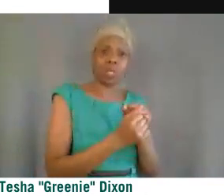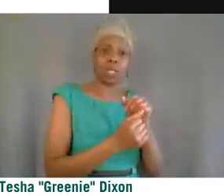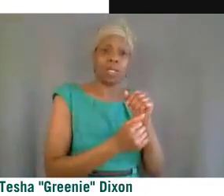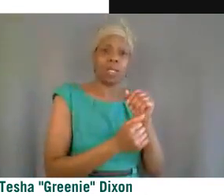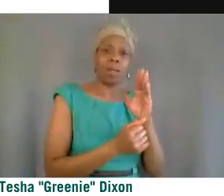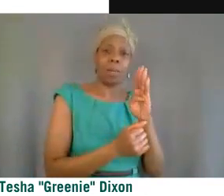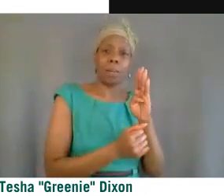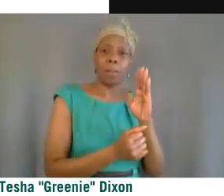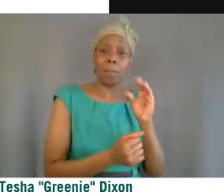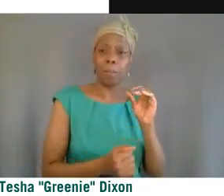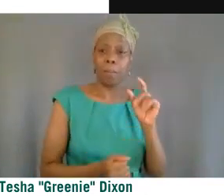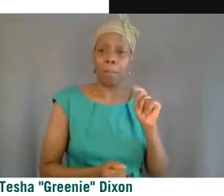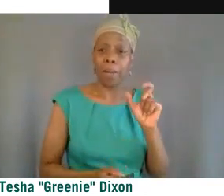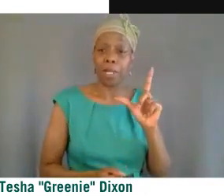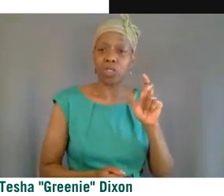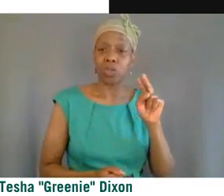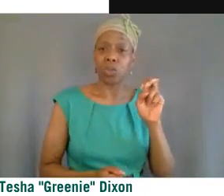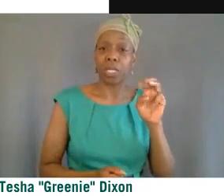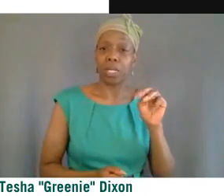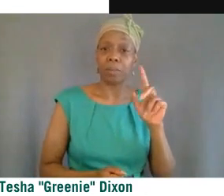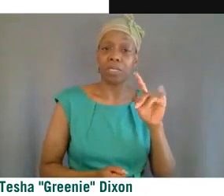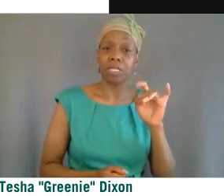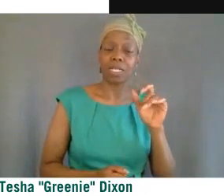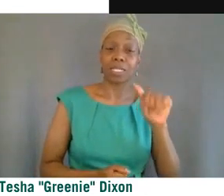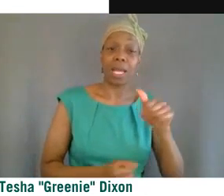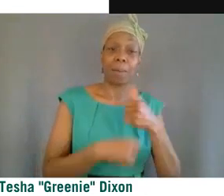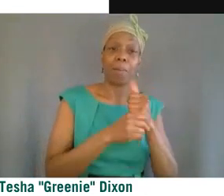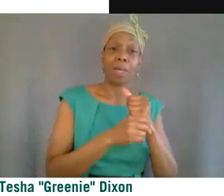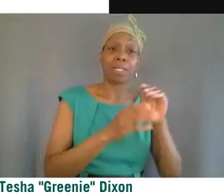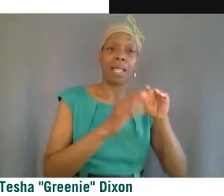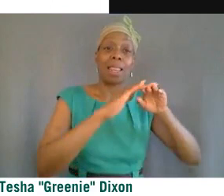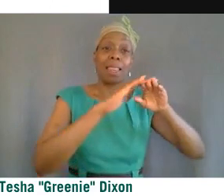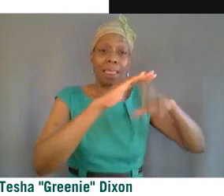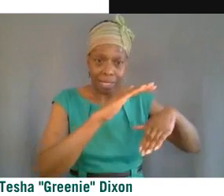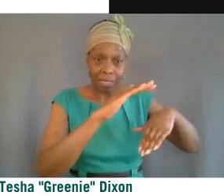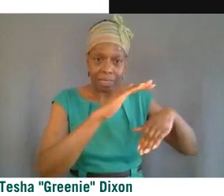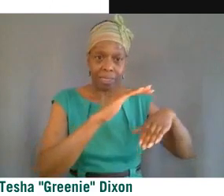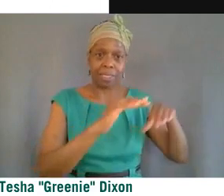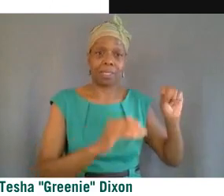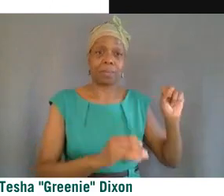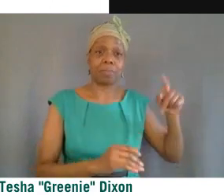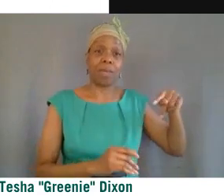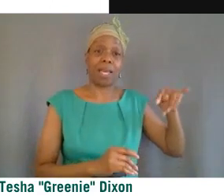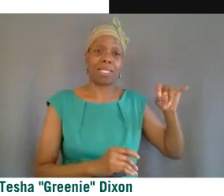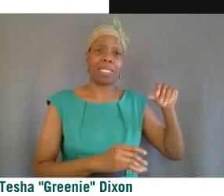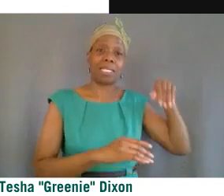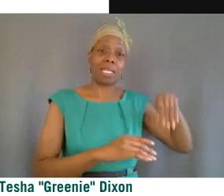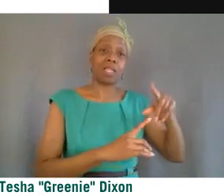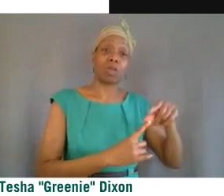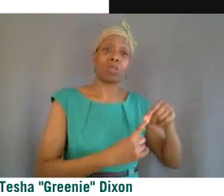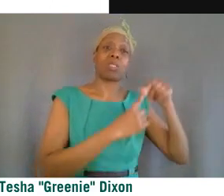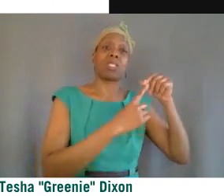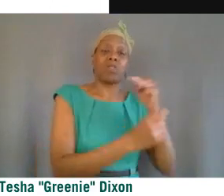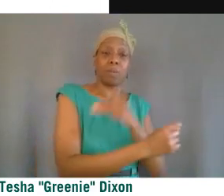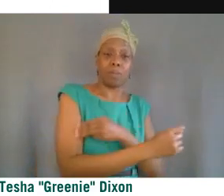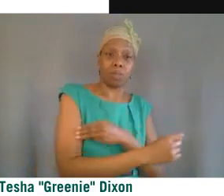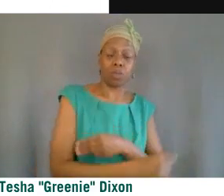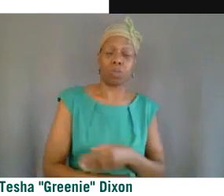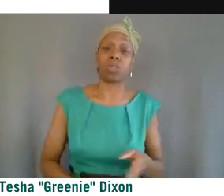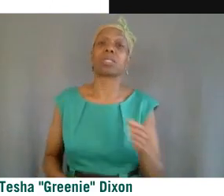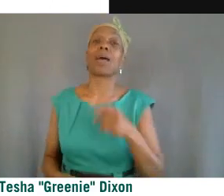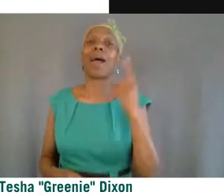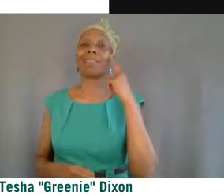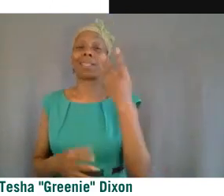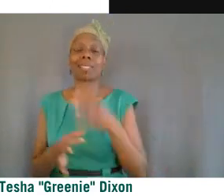muscles. Yeah, and I think it's a really important piece to think about going, okay, well, this wouldn't just